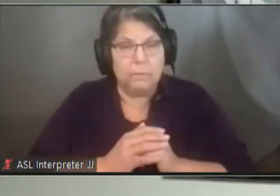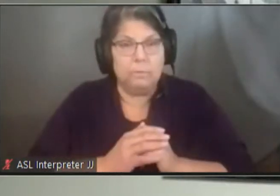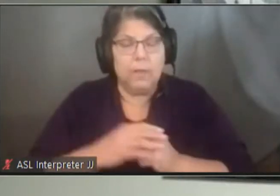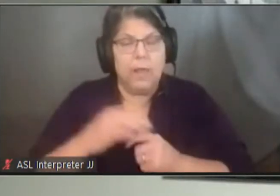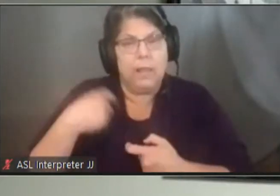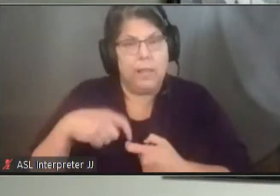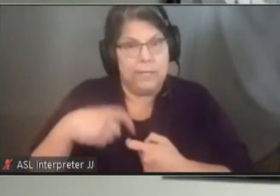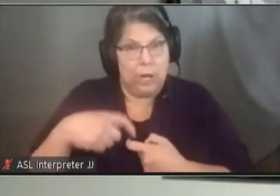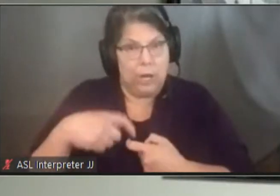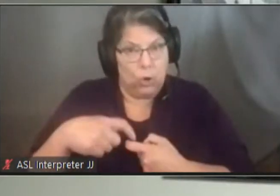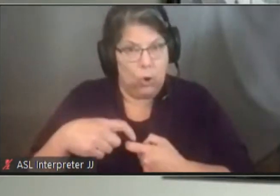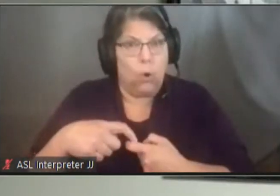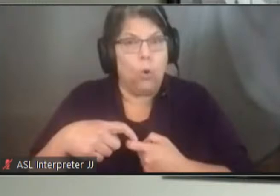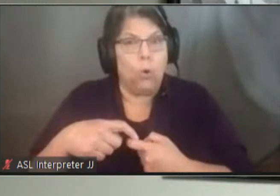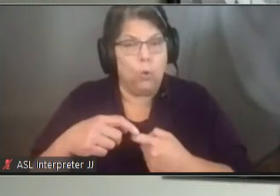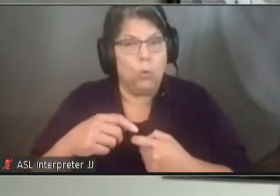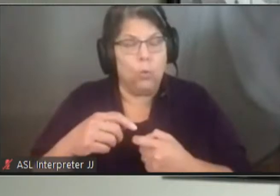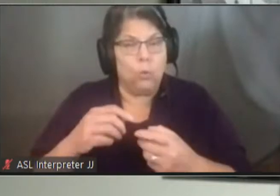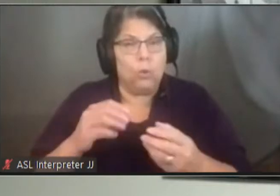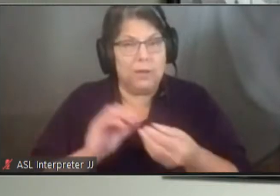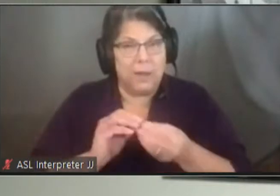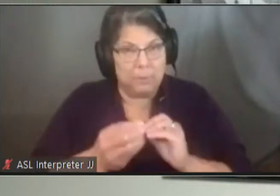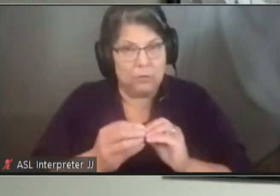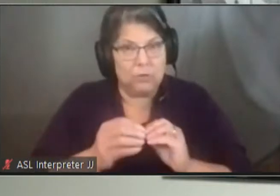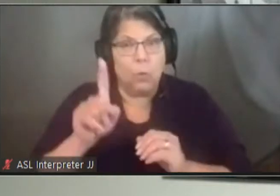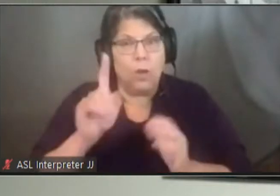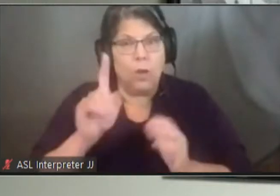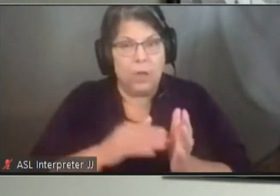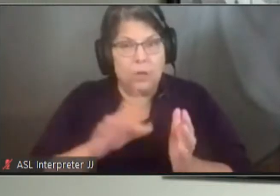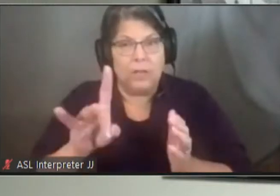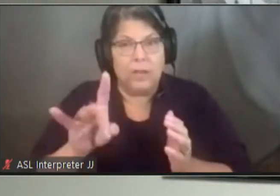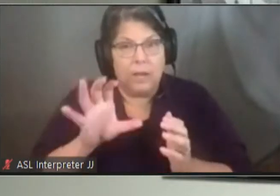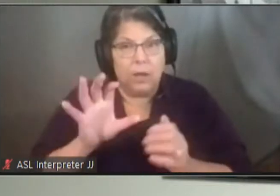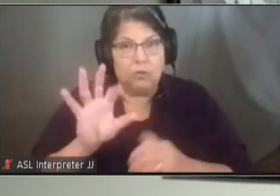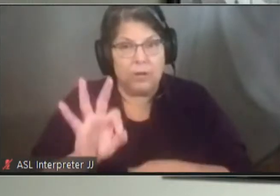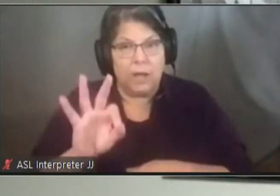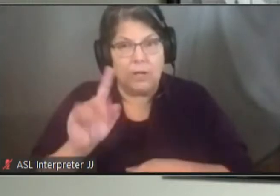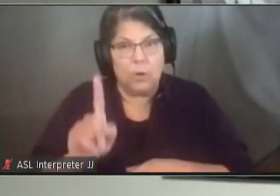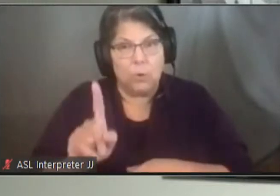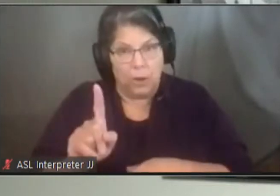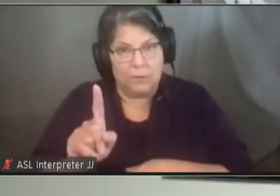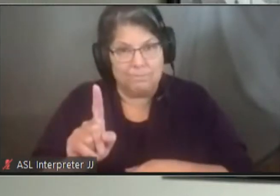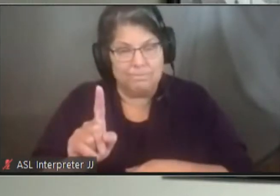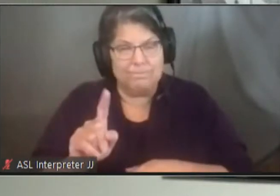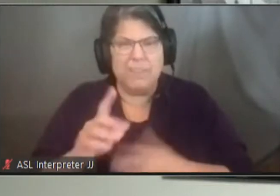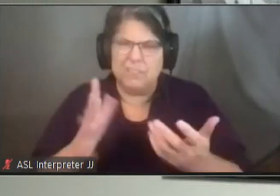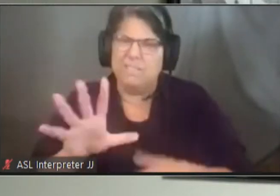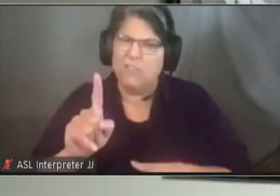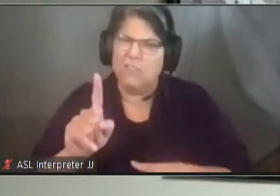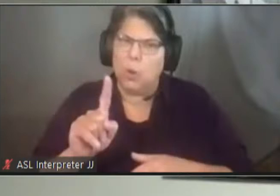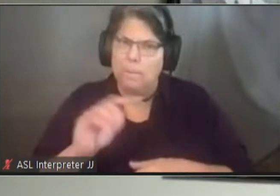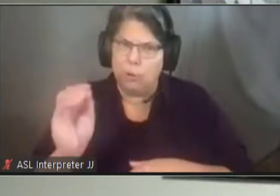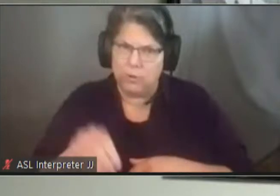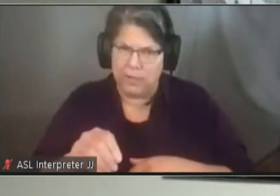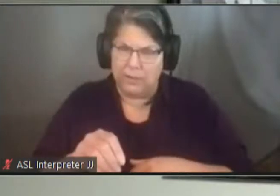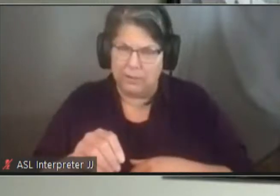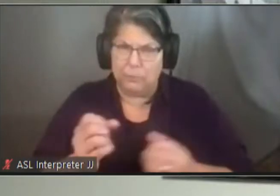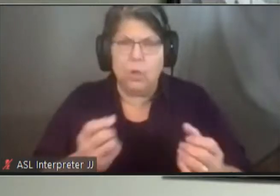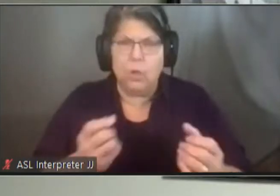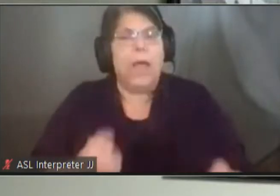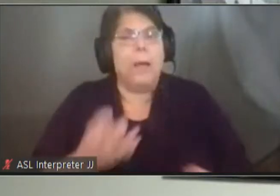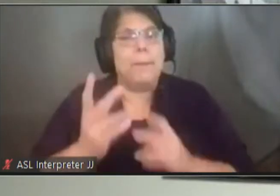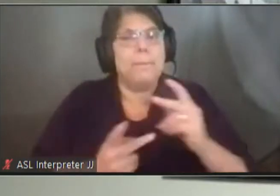Latino cases are 1,891, which is 51%. In isolation currently